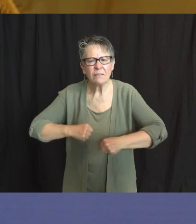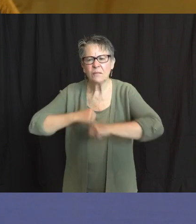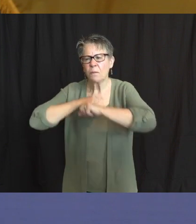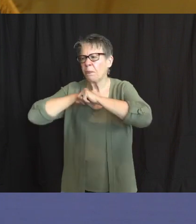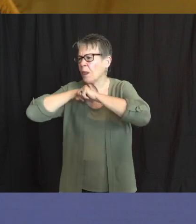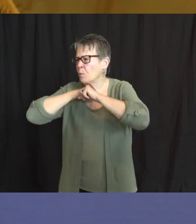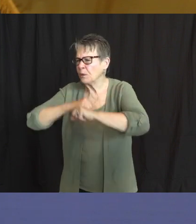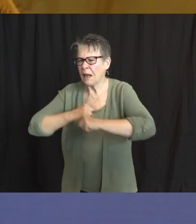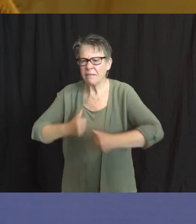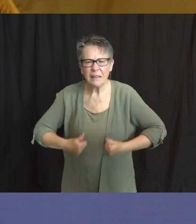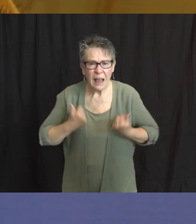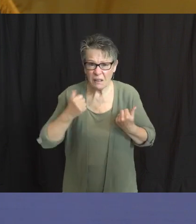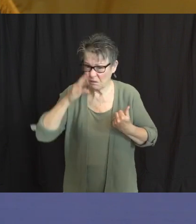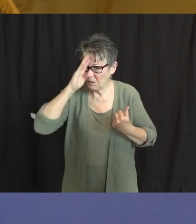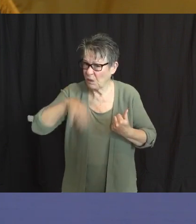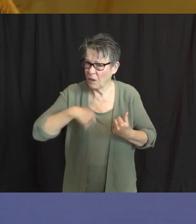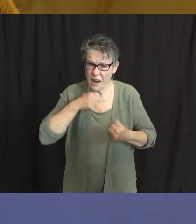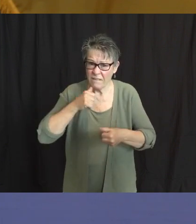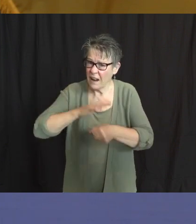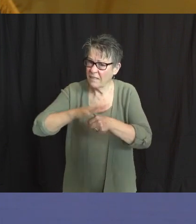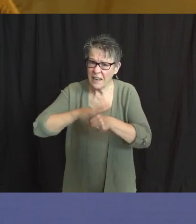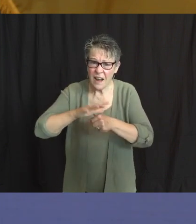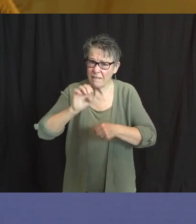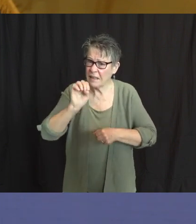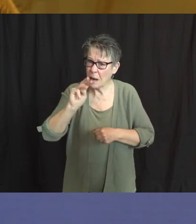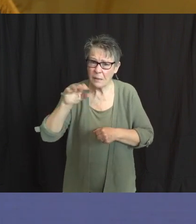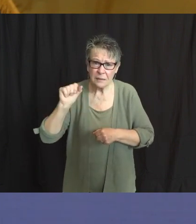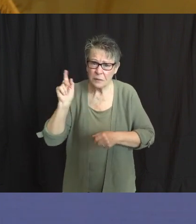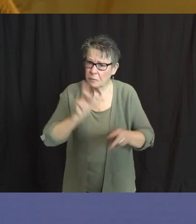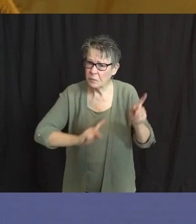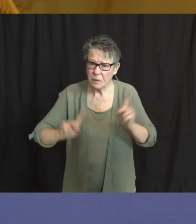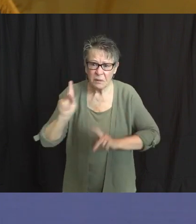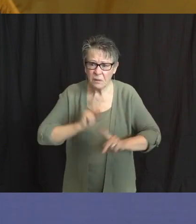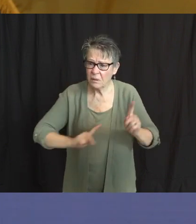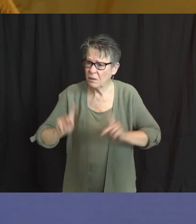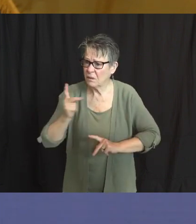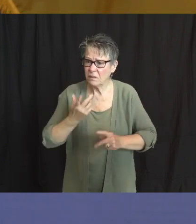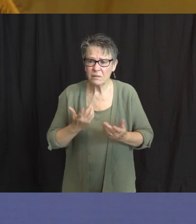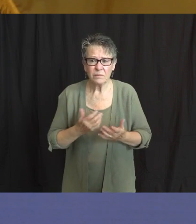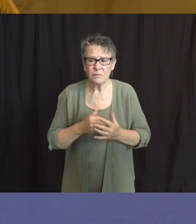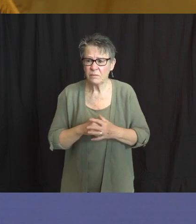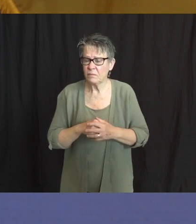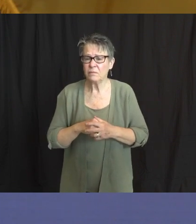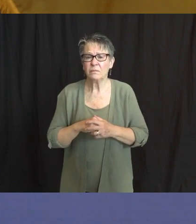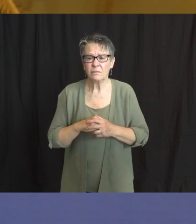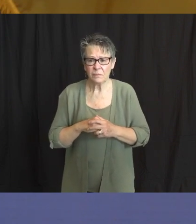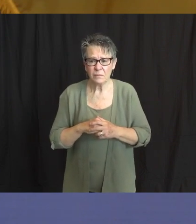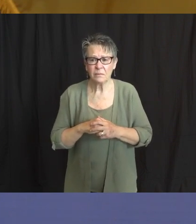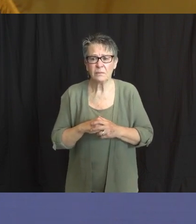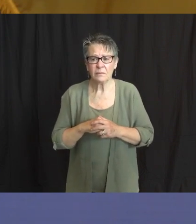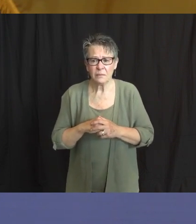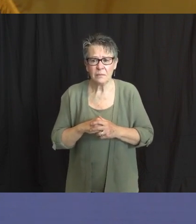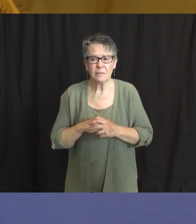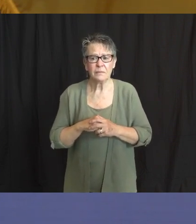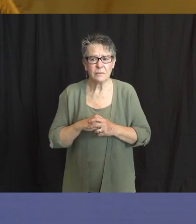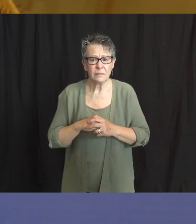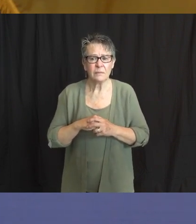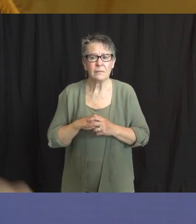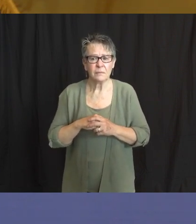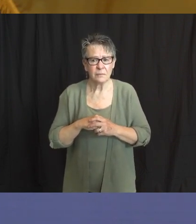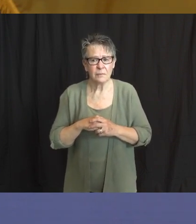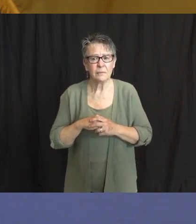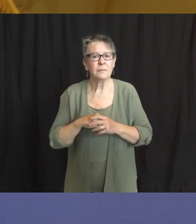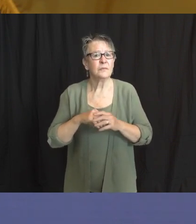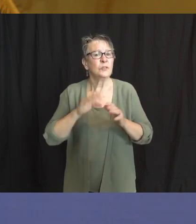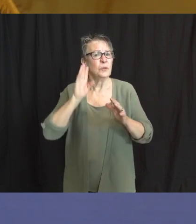serving in our state, more than 600 paramedics and EMTs responded from across the country to help New Jersey